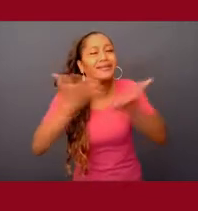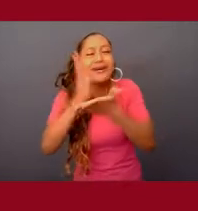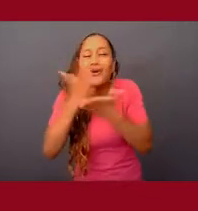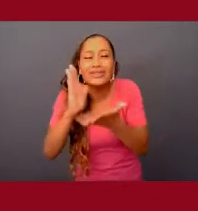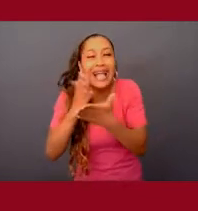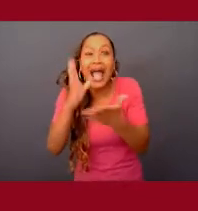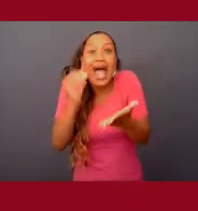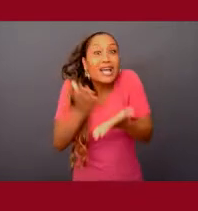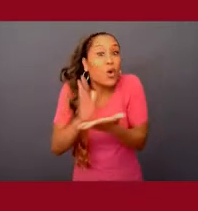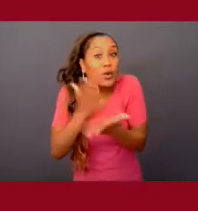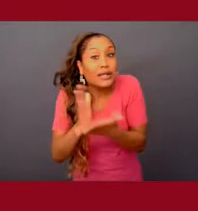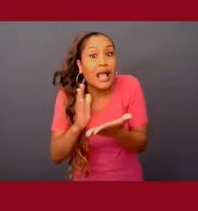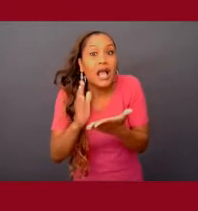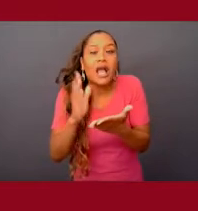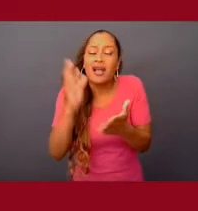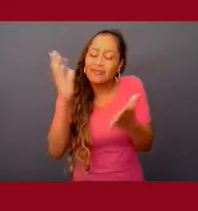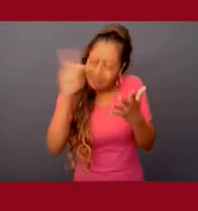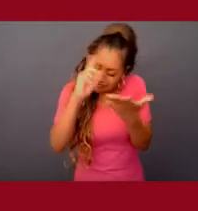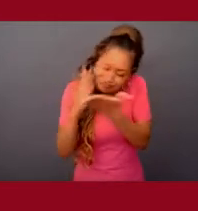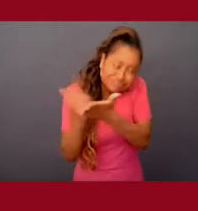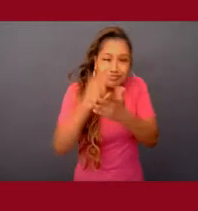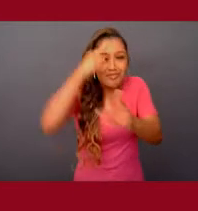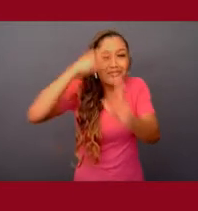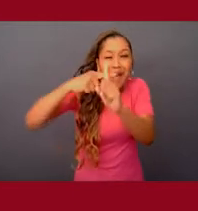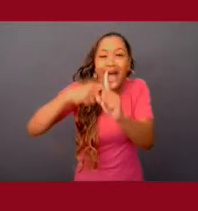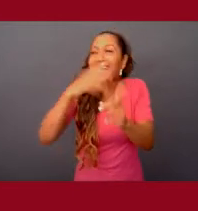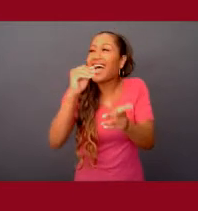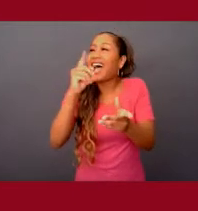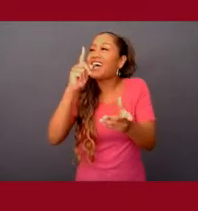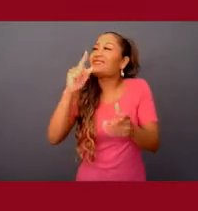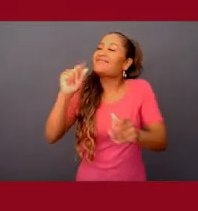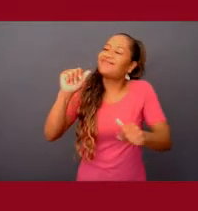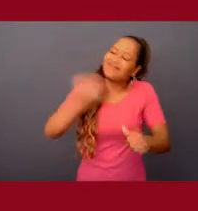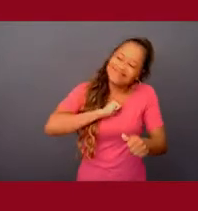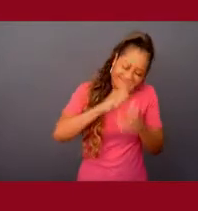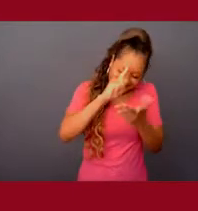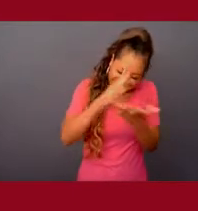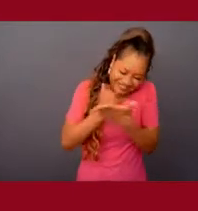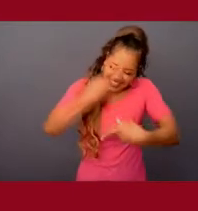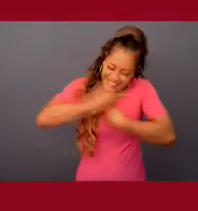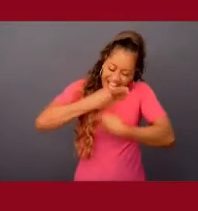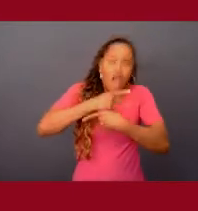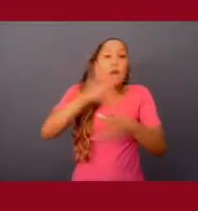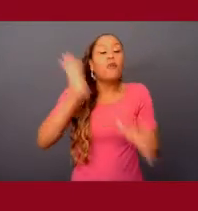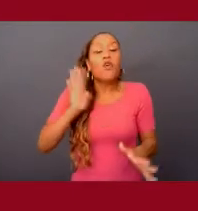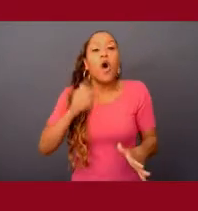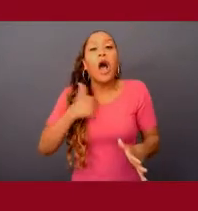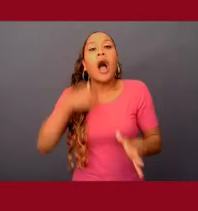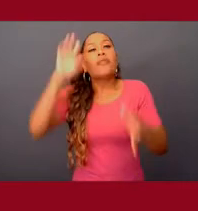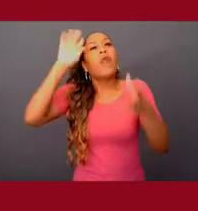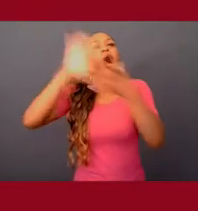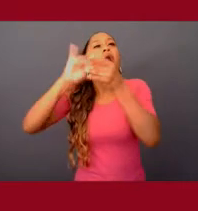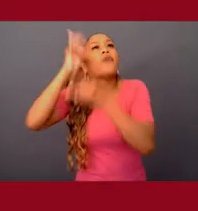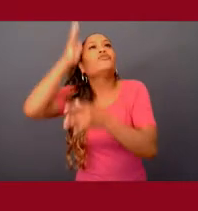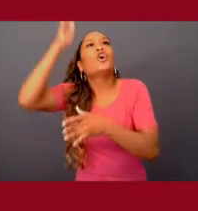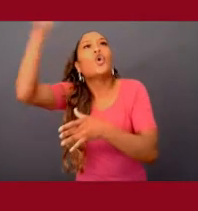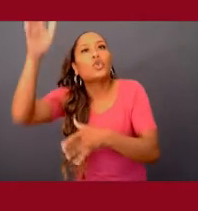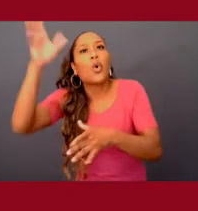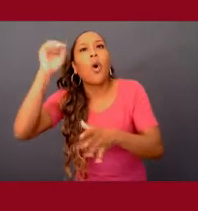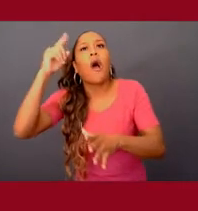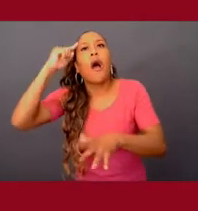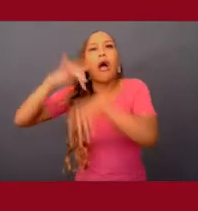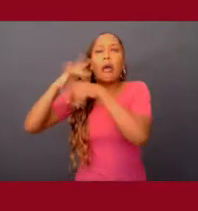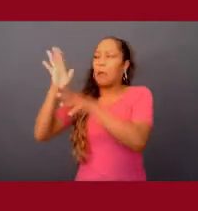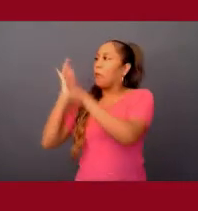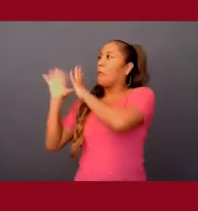to be radically positive and practice radical self-care. I always used to live in the future, or I would dwell in the past. Like, I would